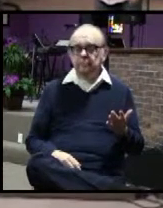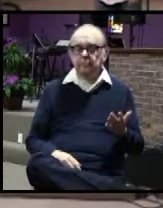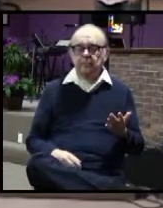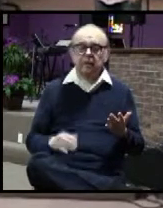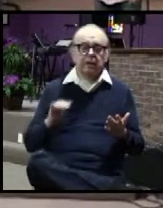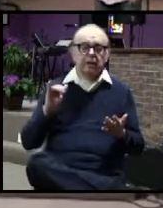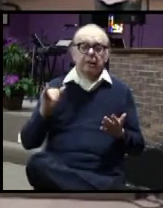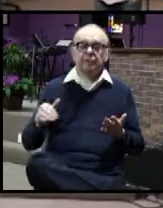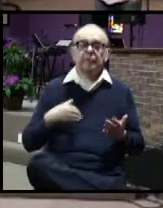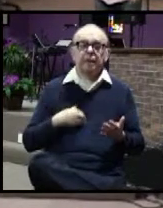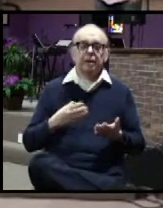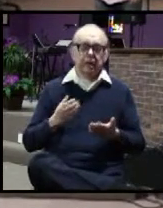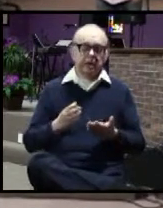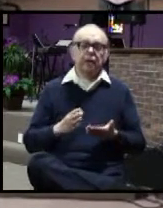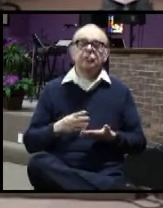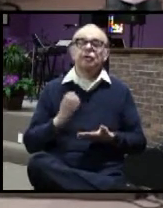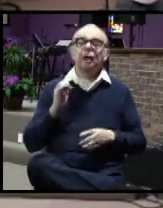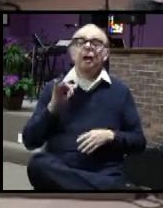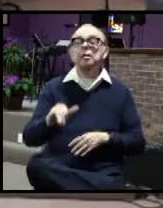left.